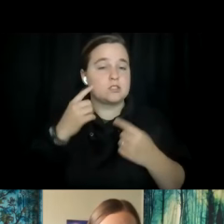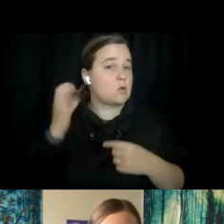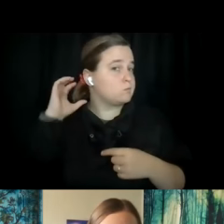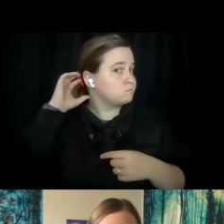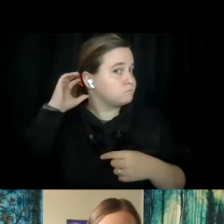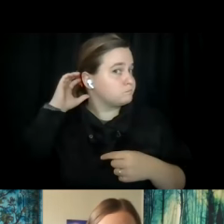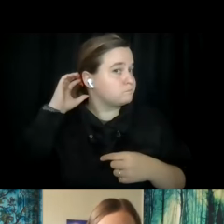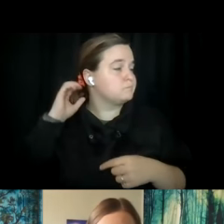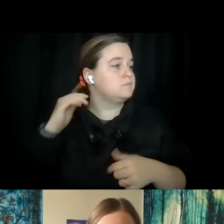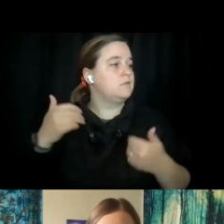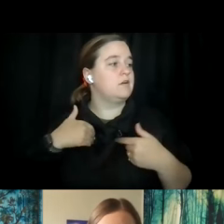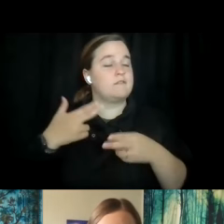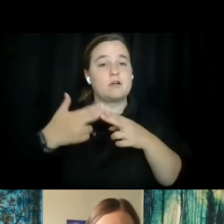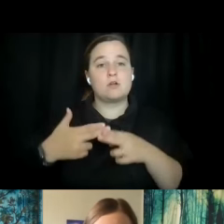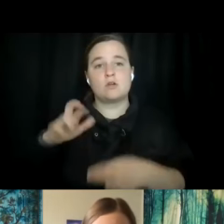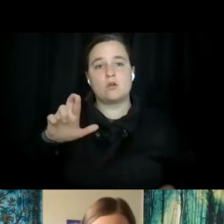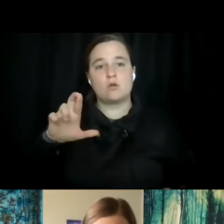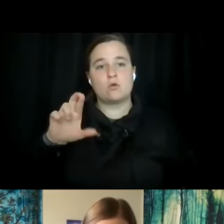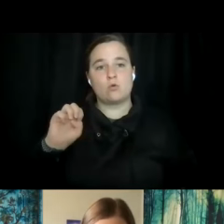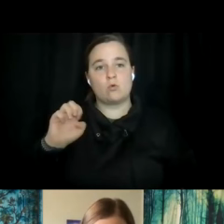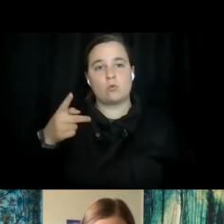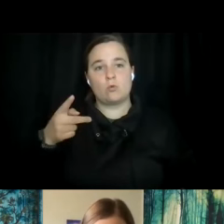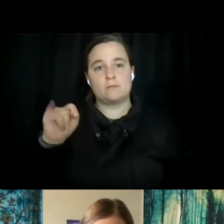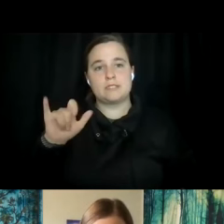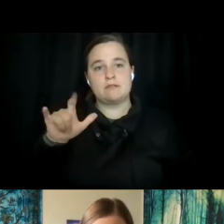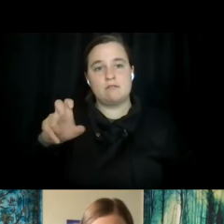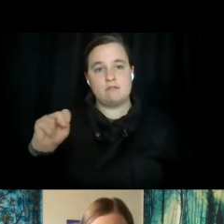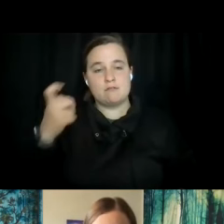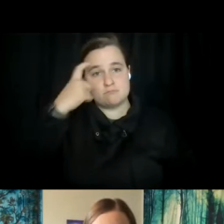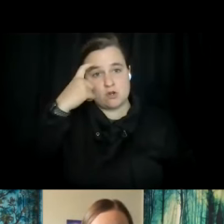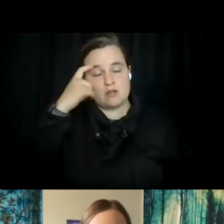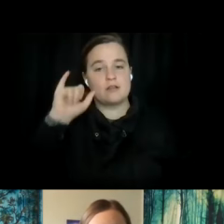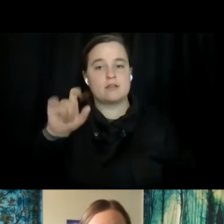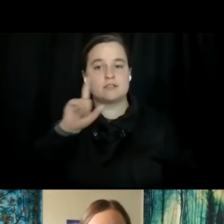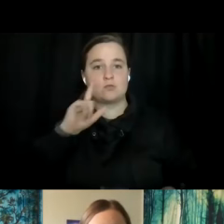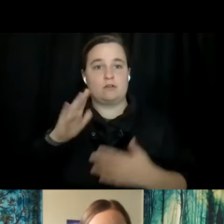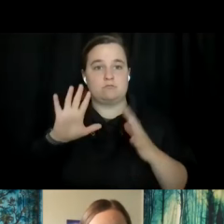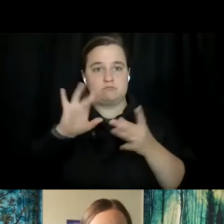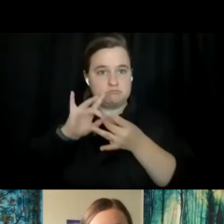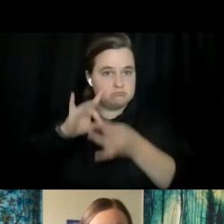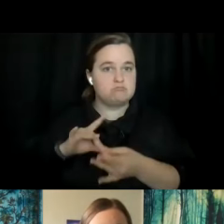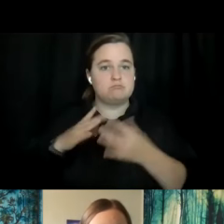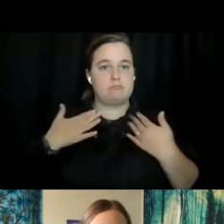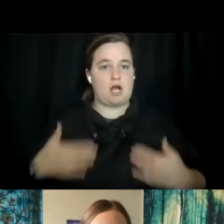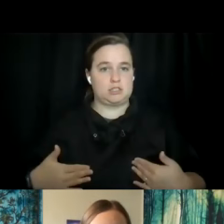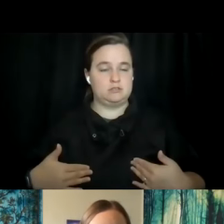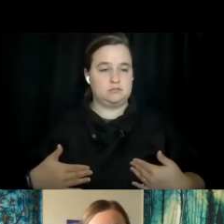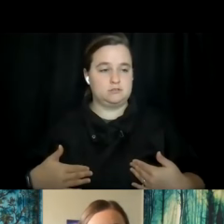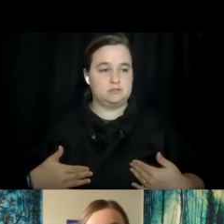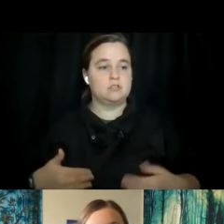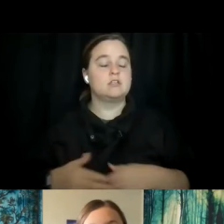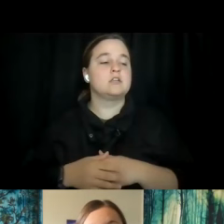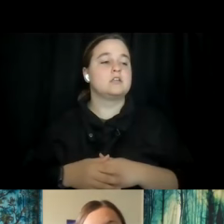we have what's called the reptilian brain. And that is really body based. So as